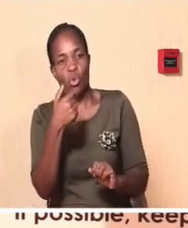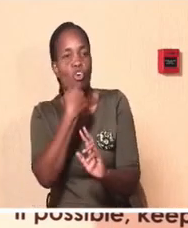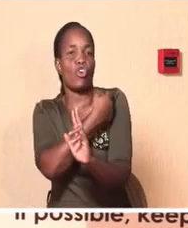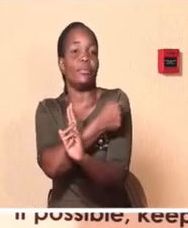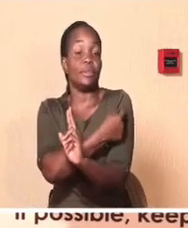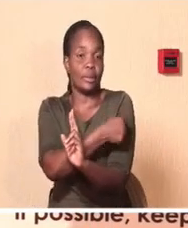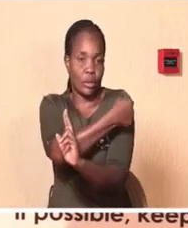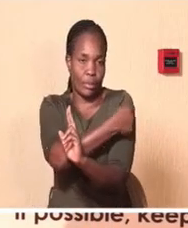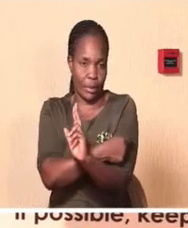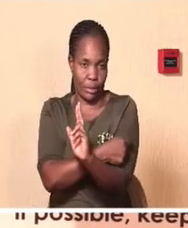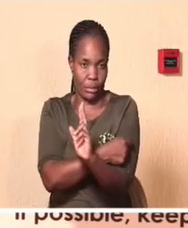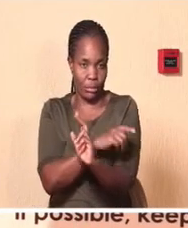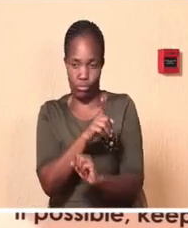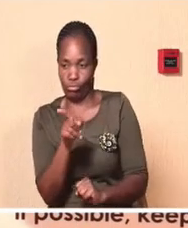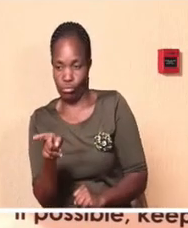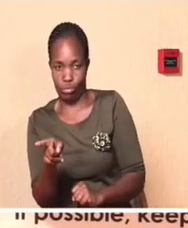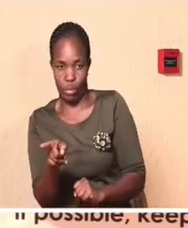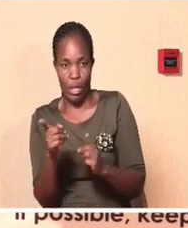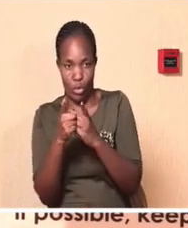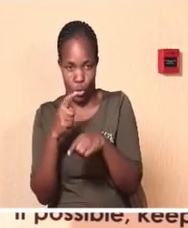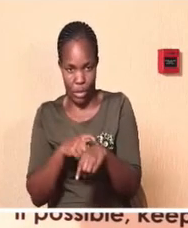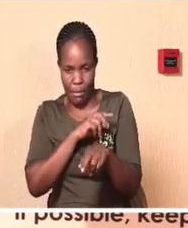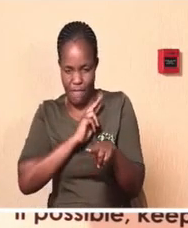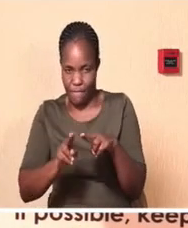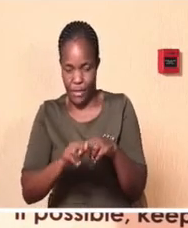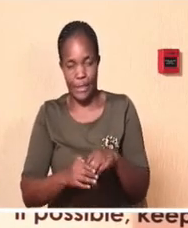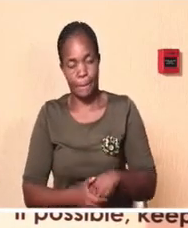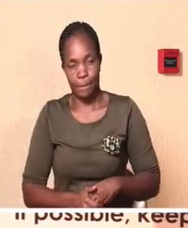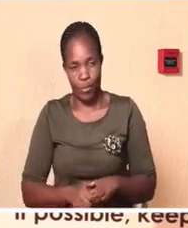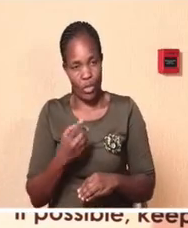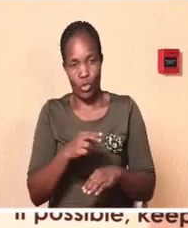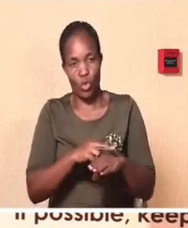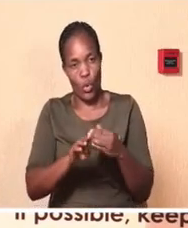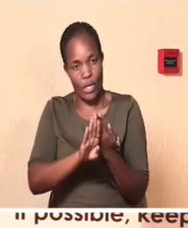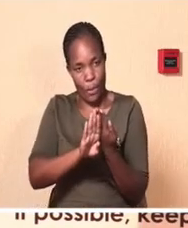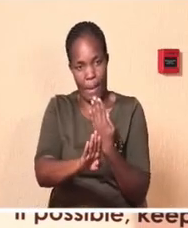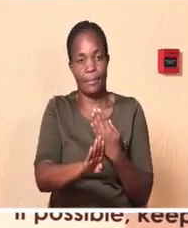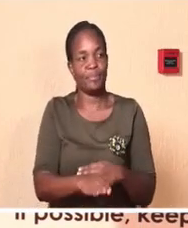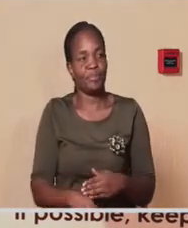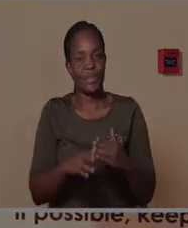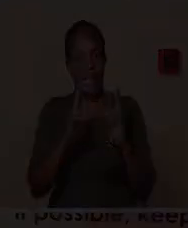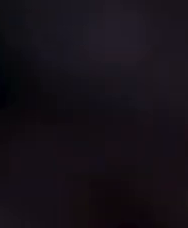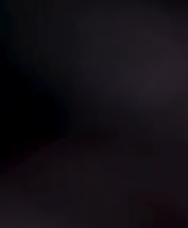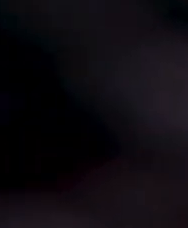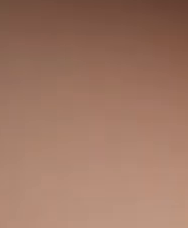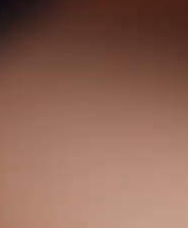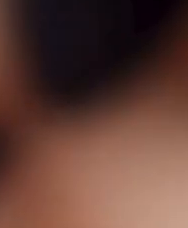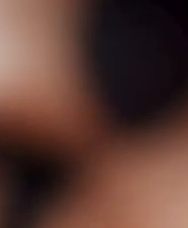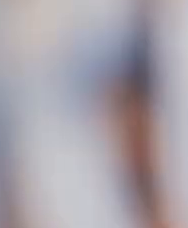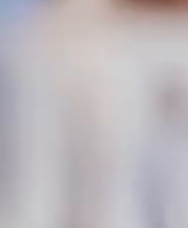health facility as soon as possible. This will be my concluding remarks. Thank you very much, Dr.